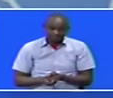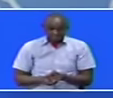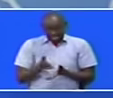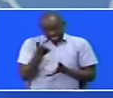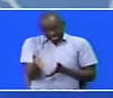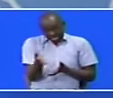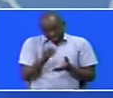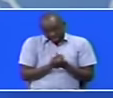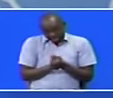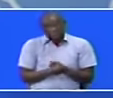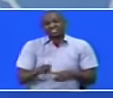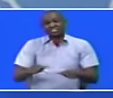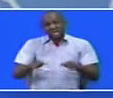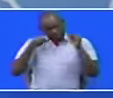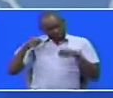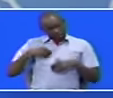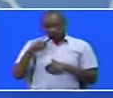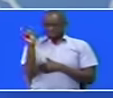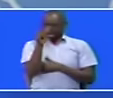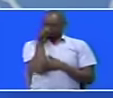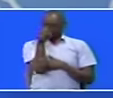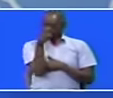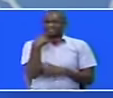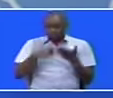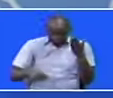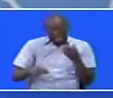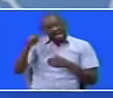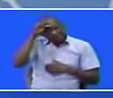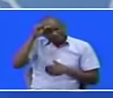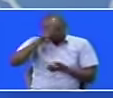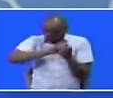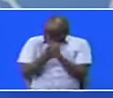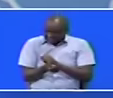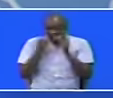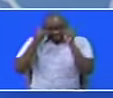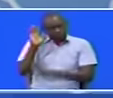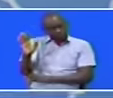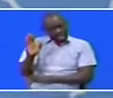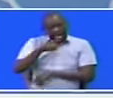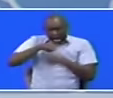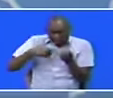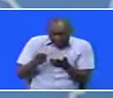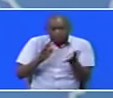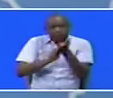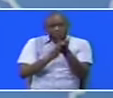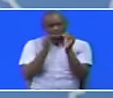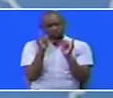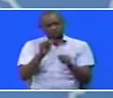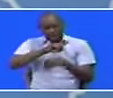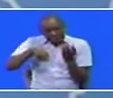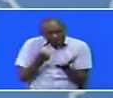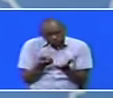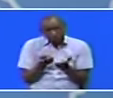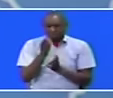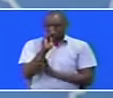The KANU National Chairman, Gideon Moi, has asked the government to reconsider its earlier resolution to reject fresh recommendations in the energy bill,